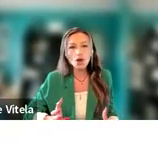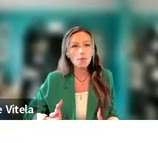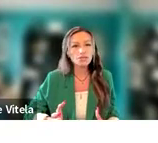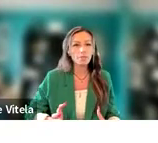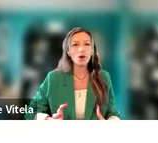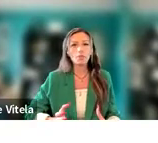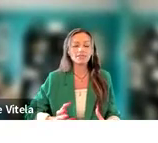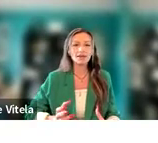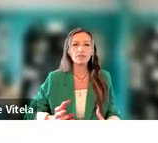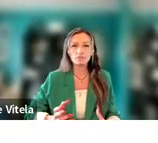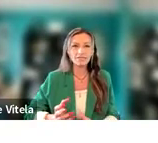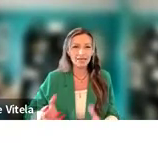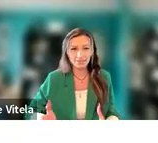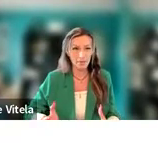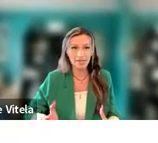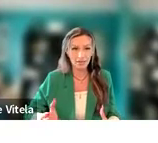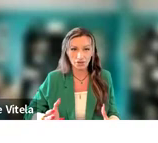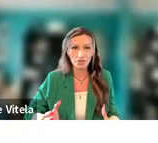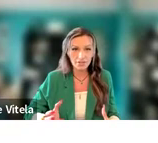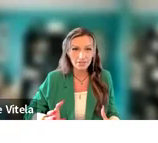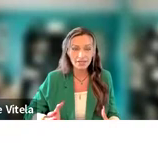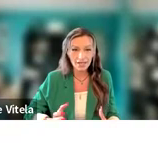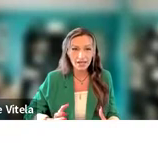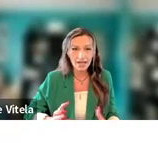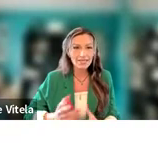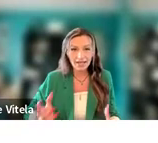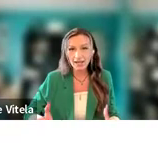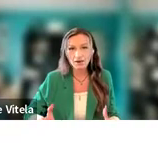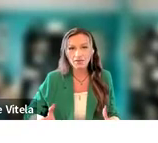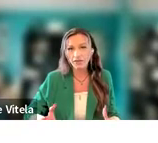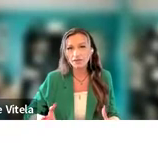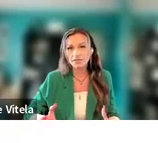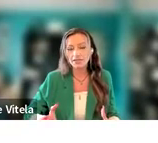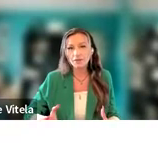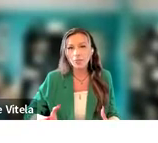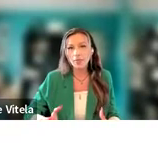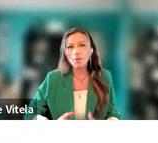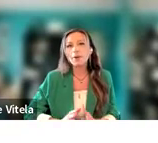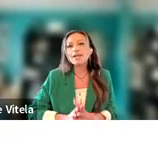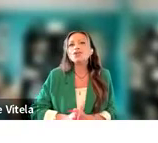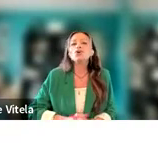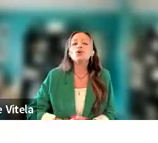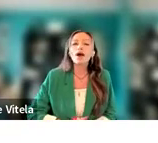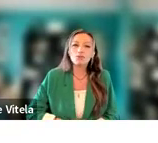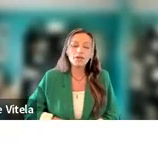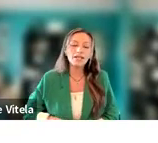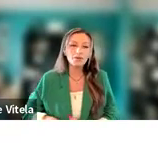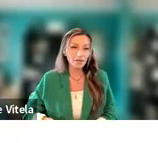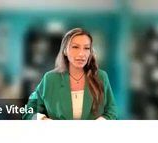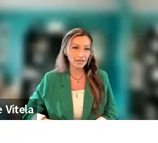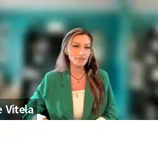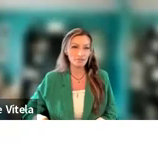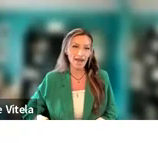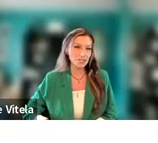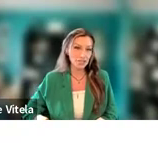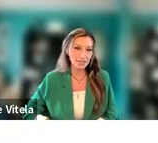really know much about myself besides being a nurse and taking care of others. But I knew I really,